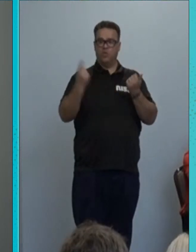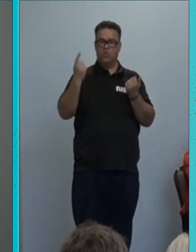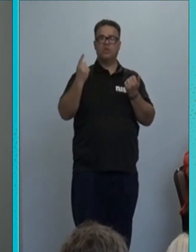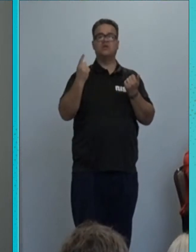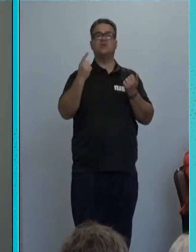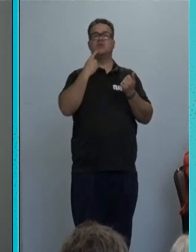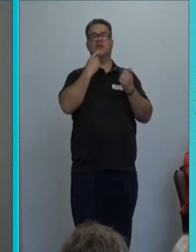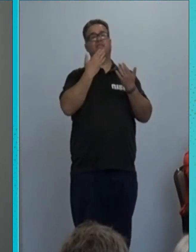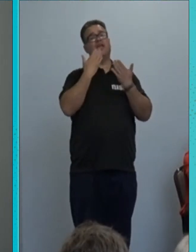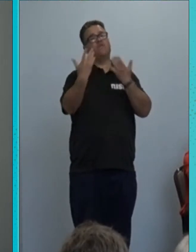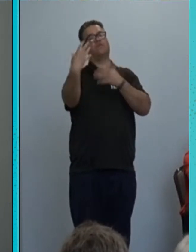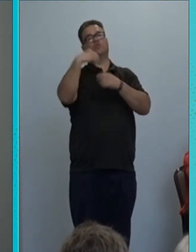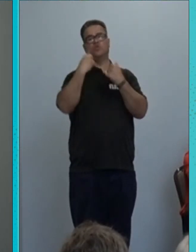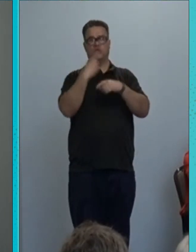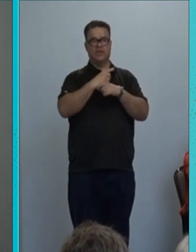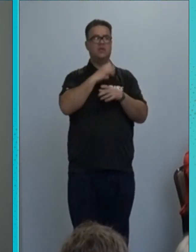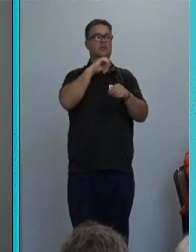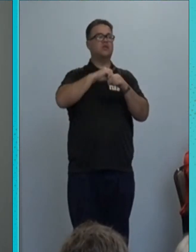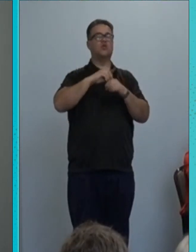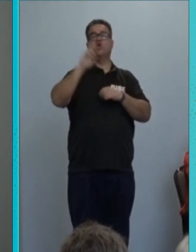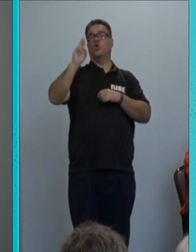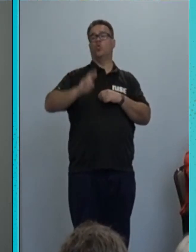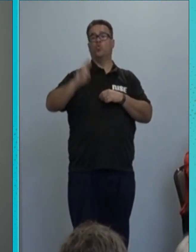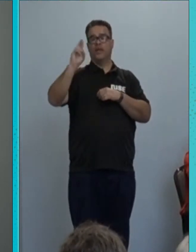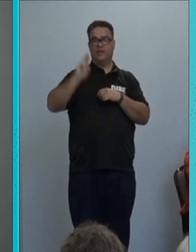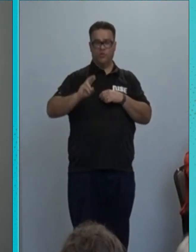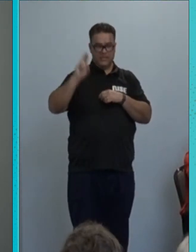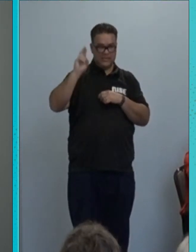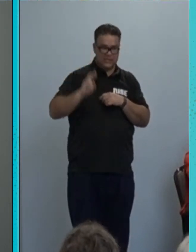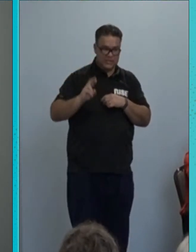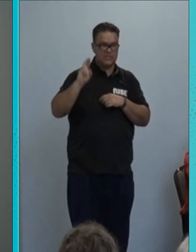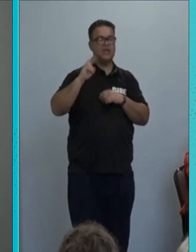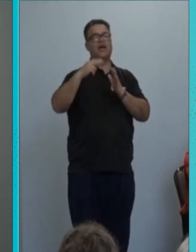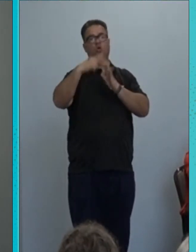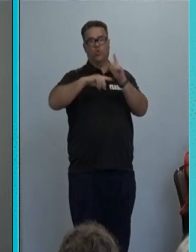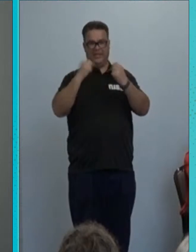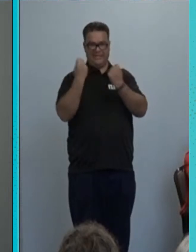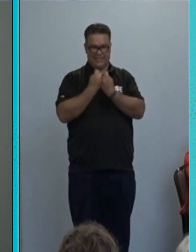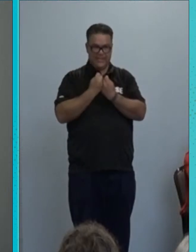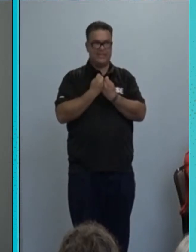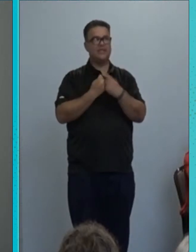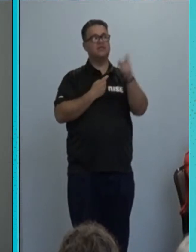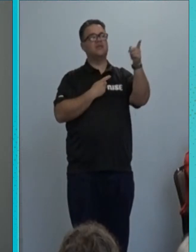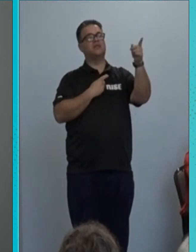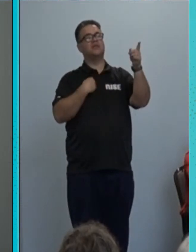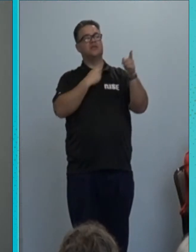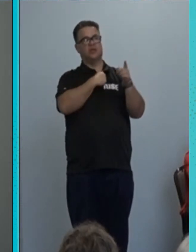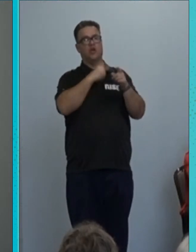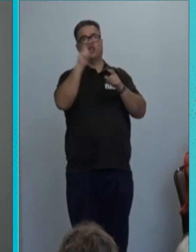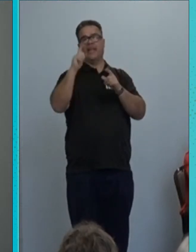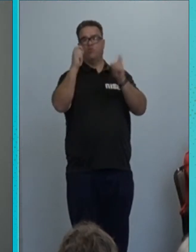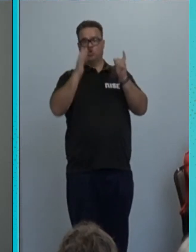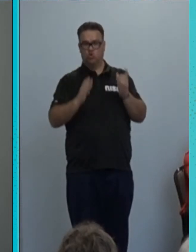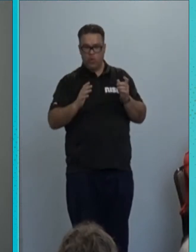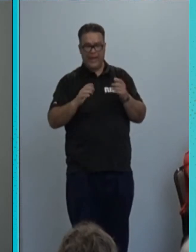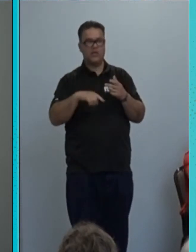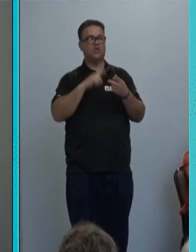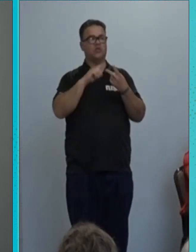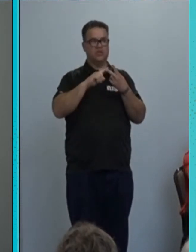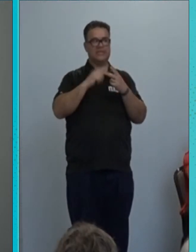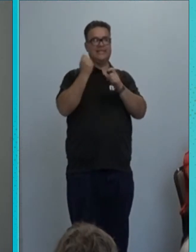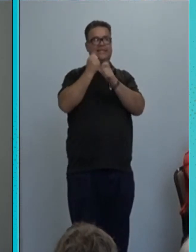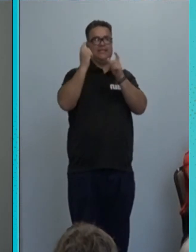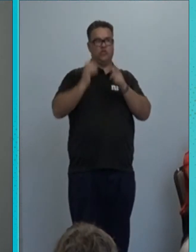today possible, including the Riverside Reads team, including Jessica Herdina, our Assistant Library Director, Karen